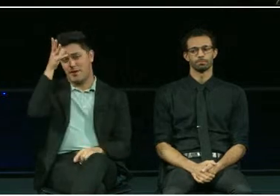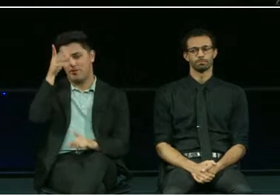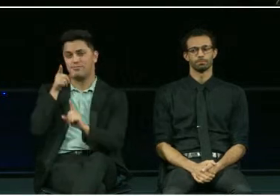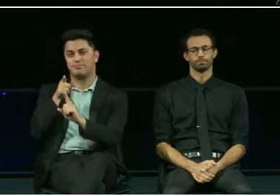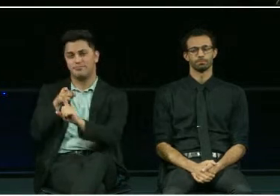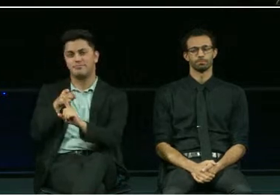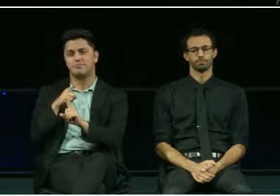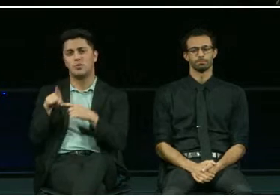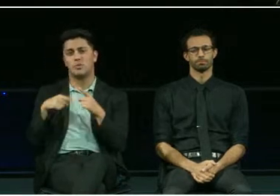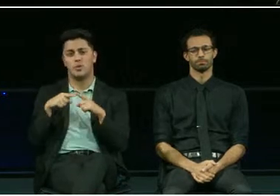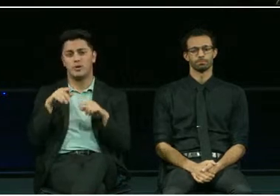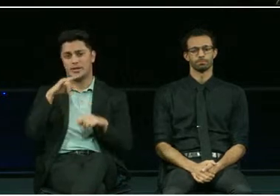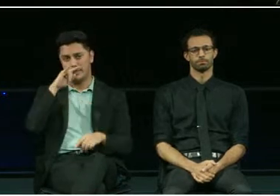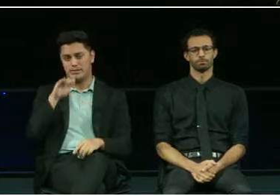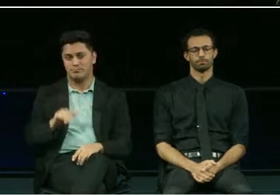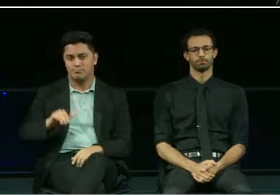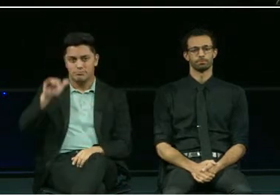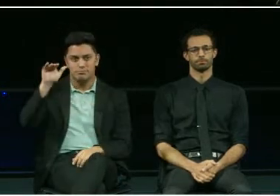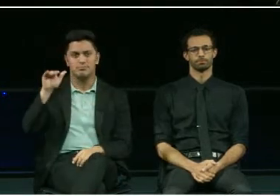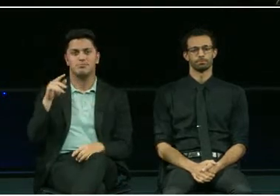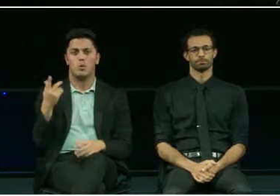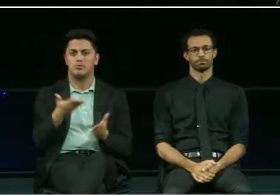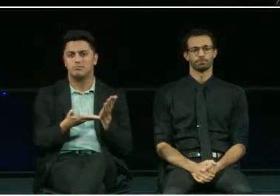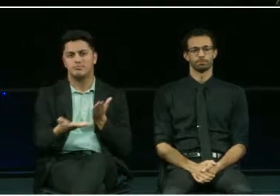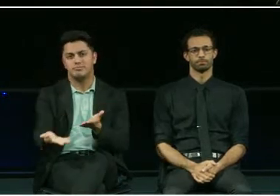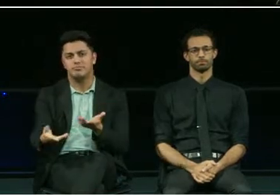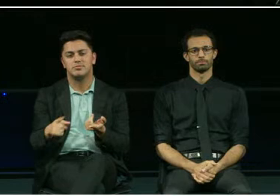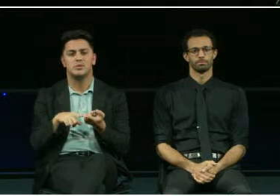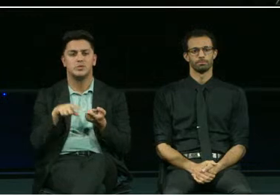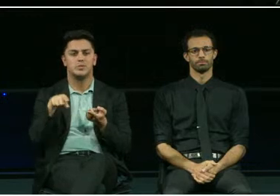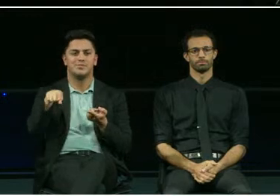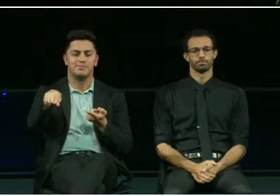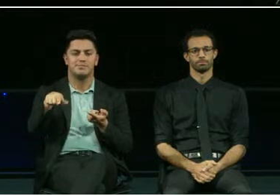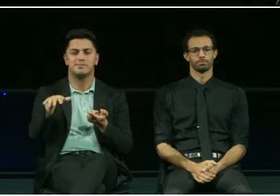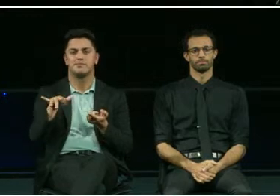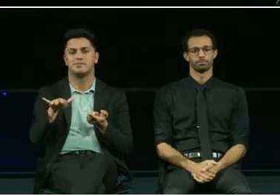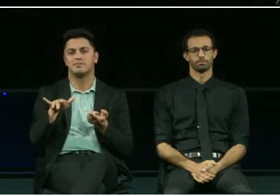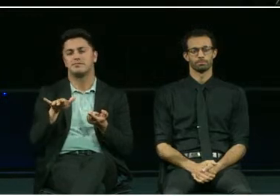know, when we were kids, he always took us to the